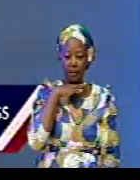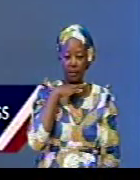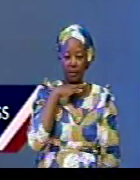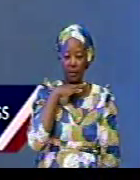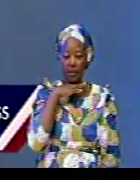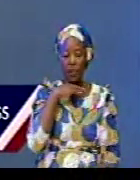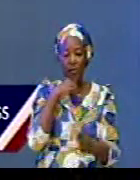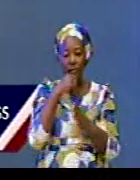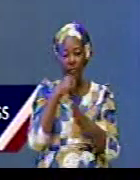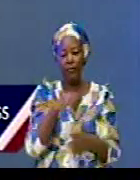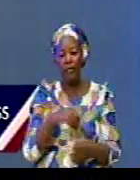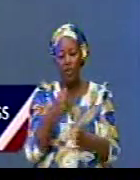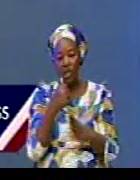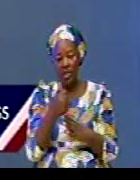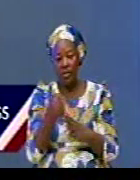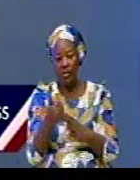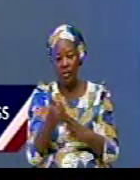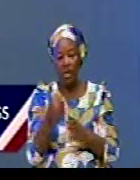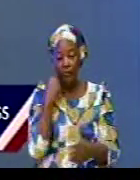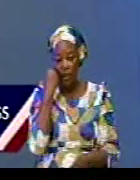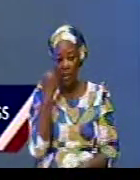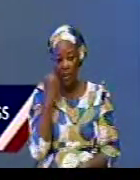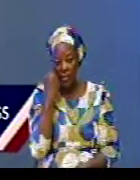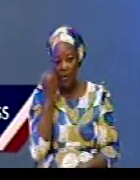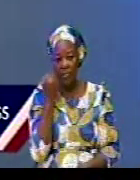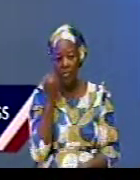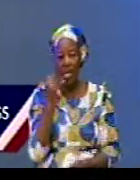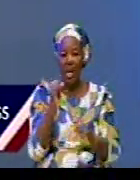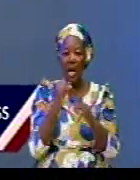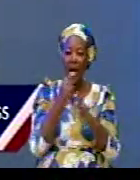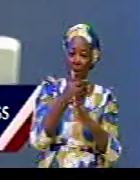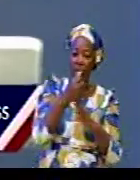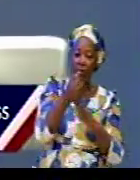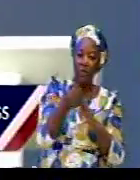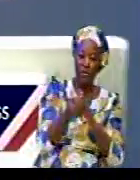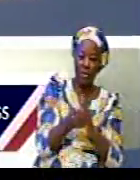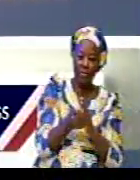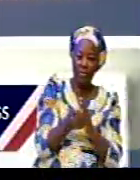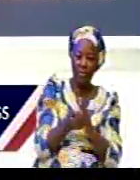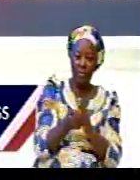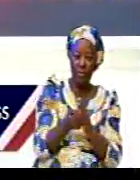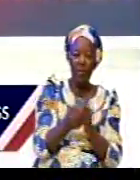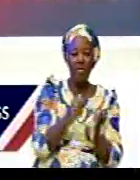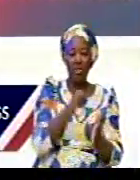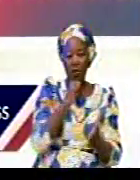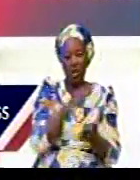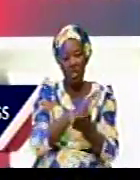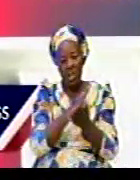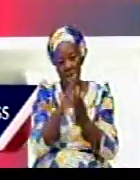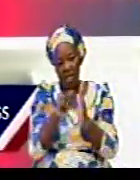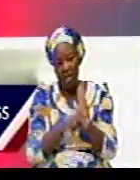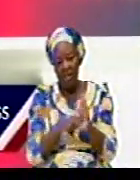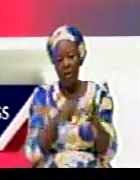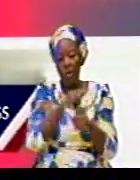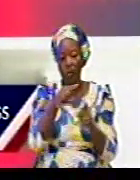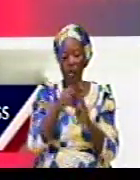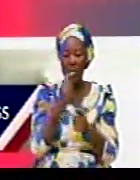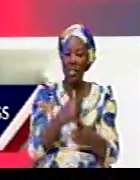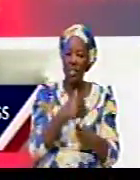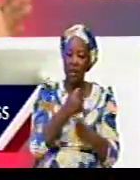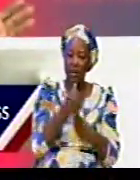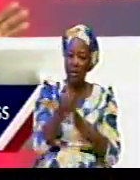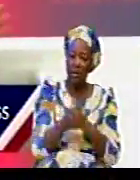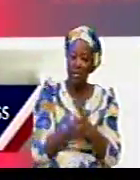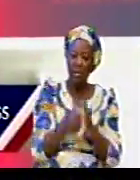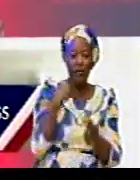adultery, uncleanness. That's the flesh. When there's adultery, when there's fornication, F, when